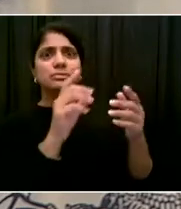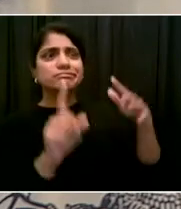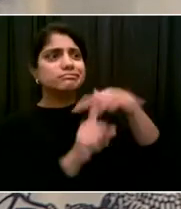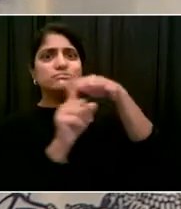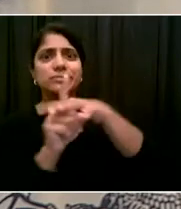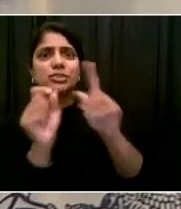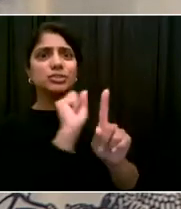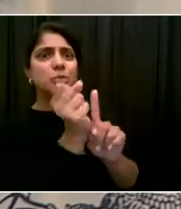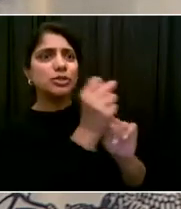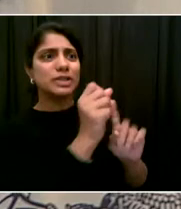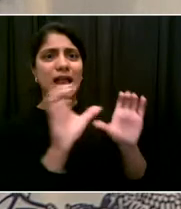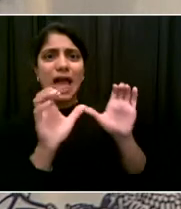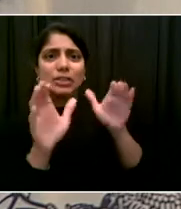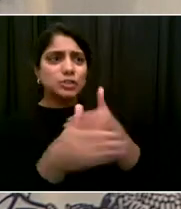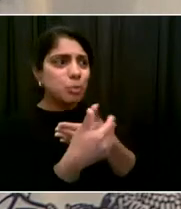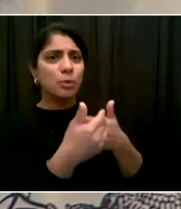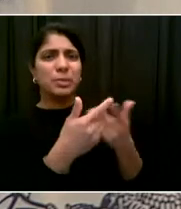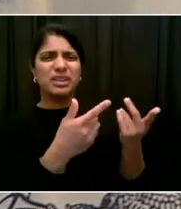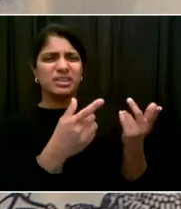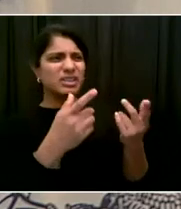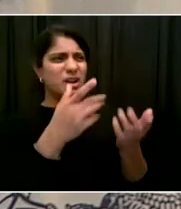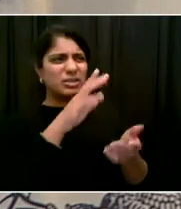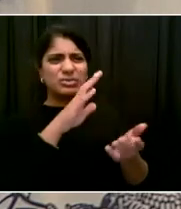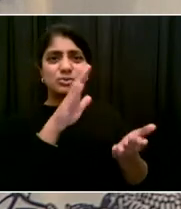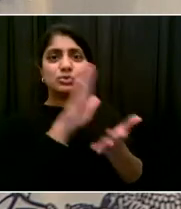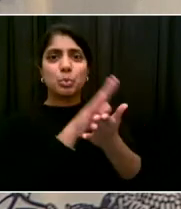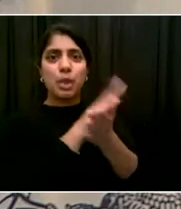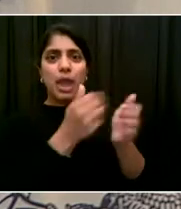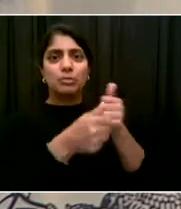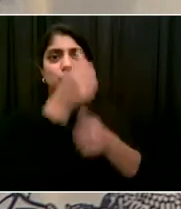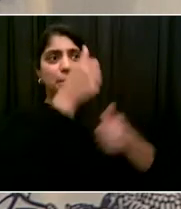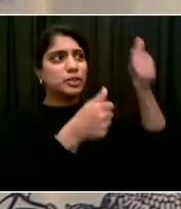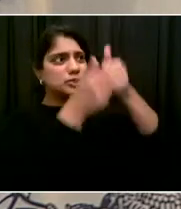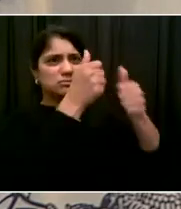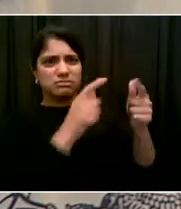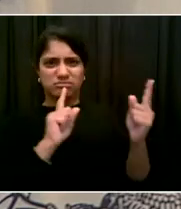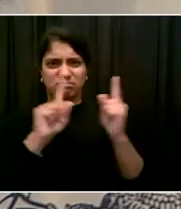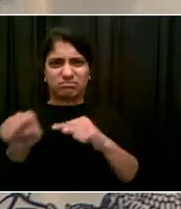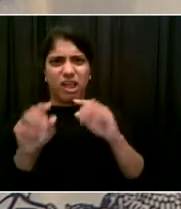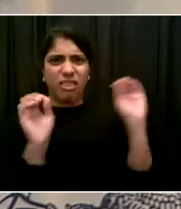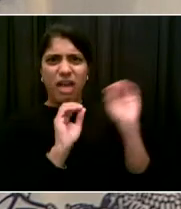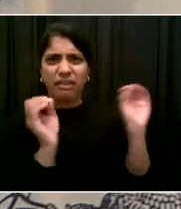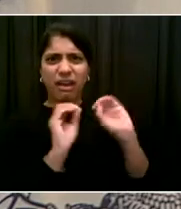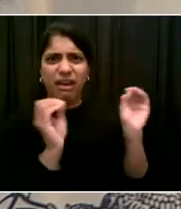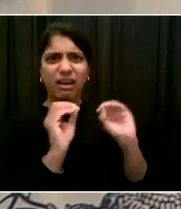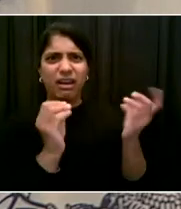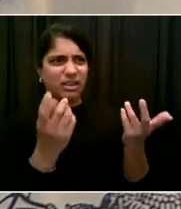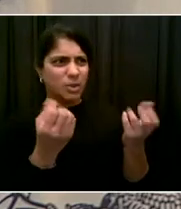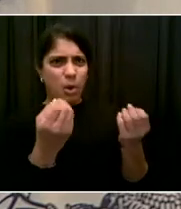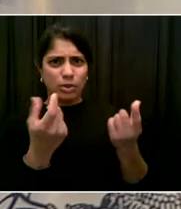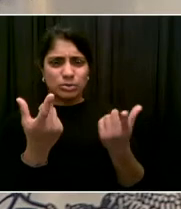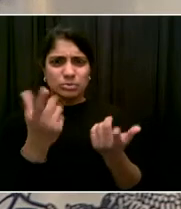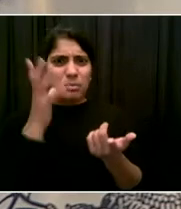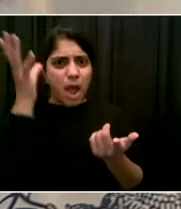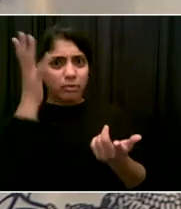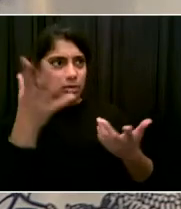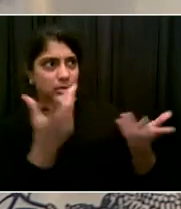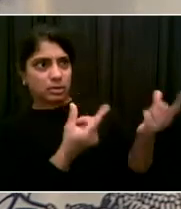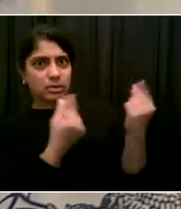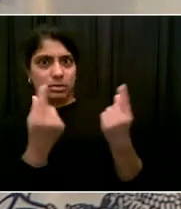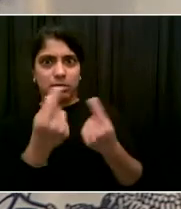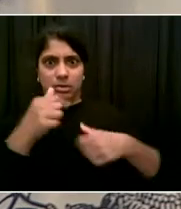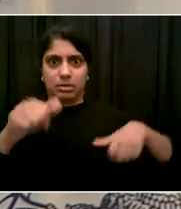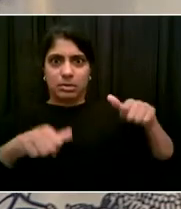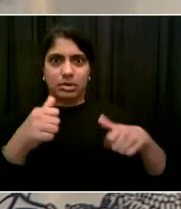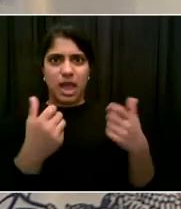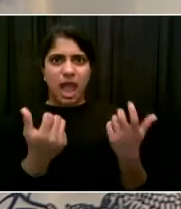They don't know if schools, if any individual schools close anymore, if there's a hesitancy on the part of the city to close a school, even